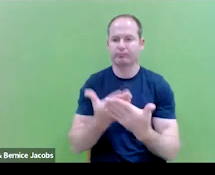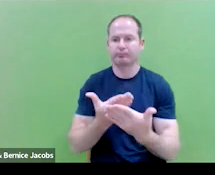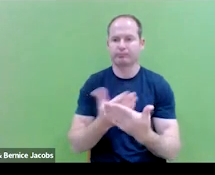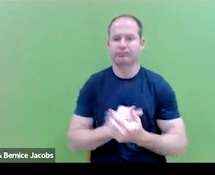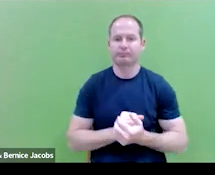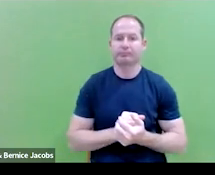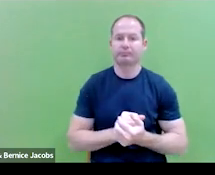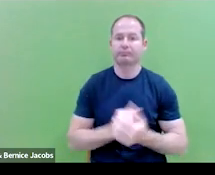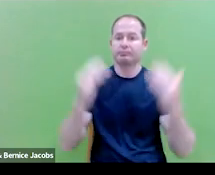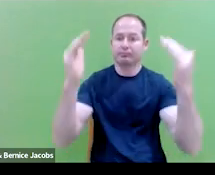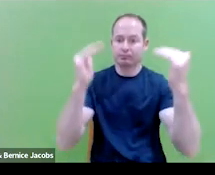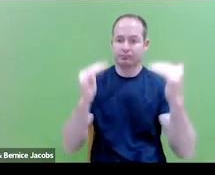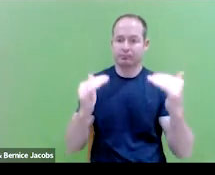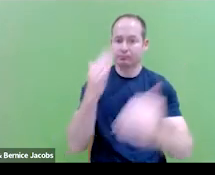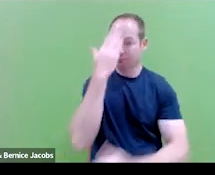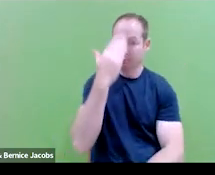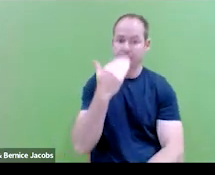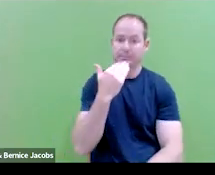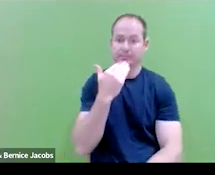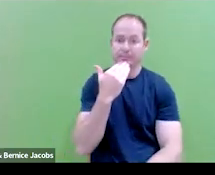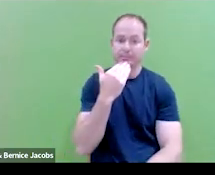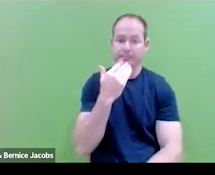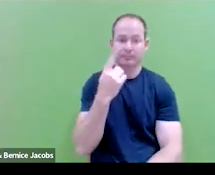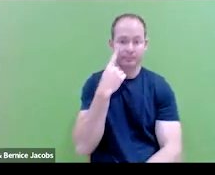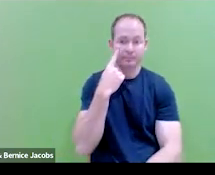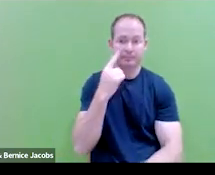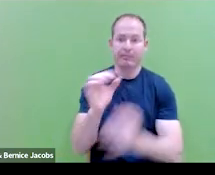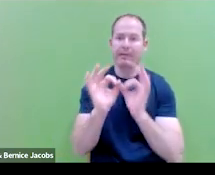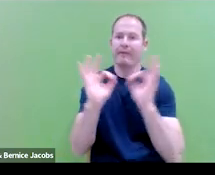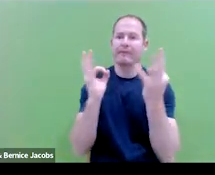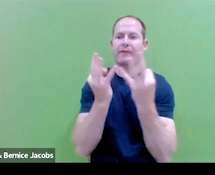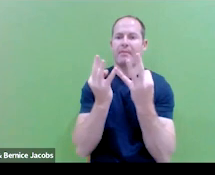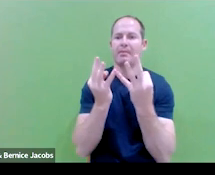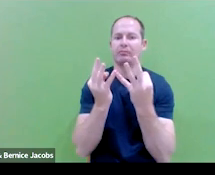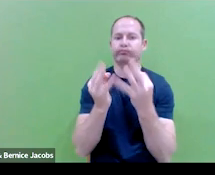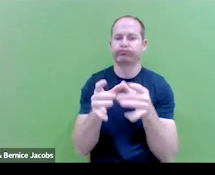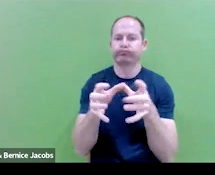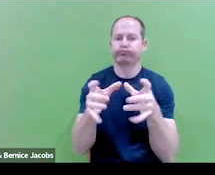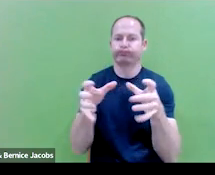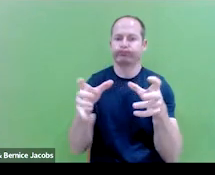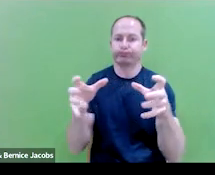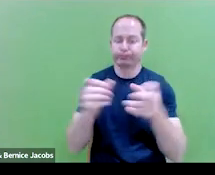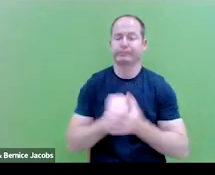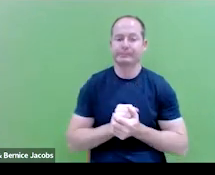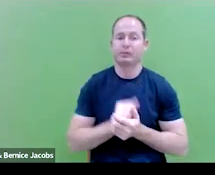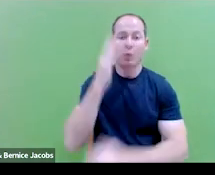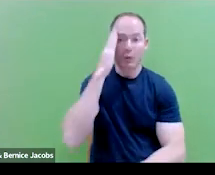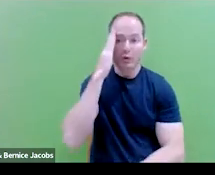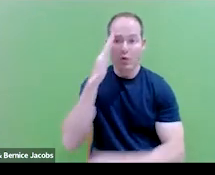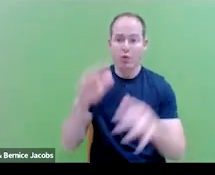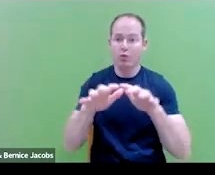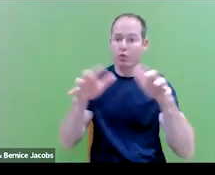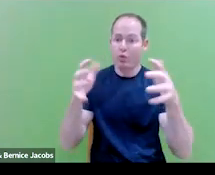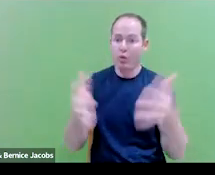Next on the screen, we have some images of families, some growing families. So worldwide, we know the population